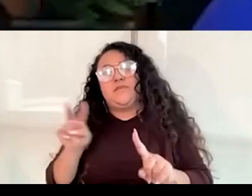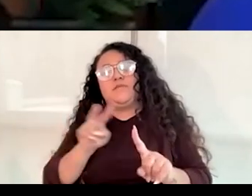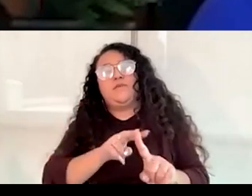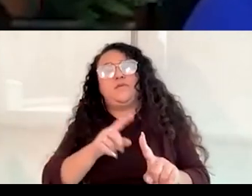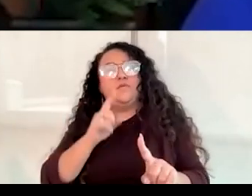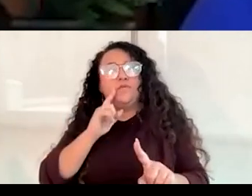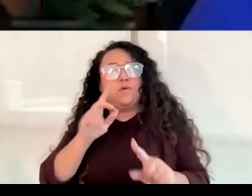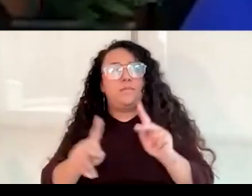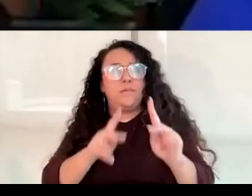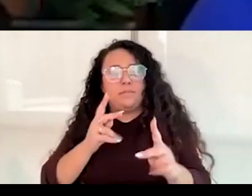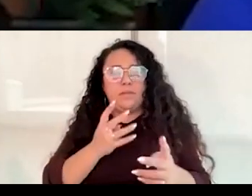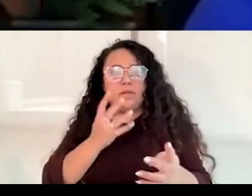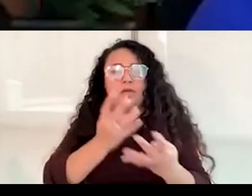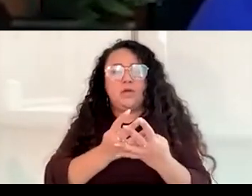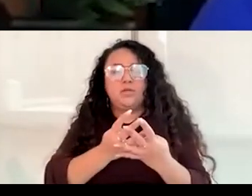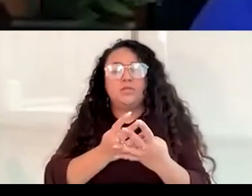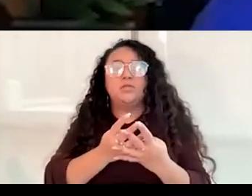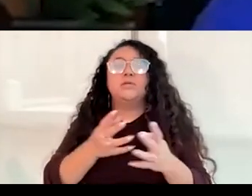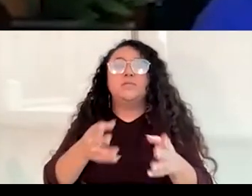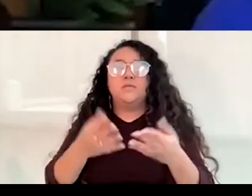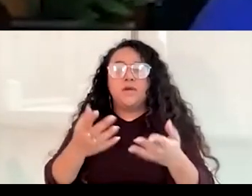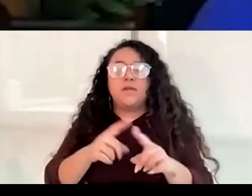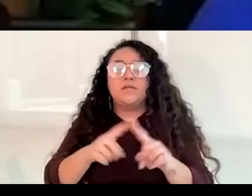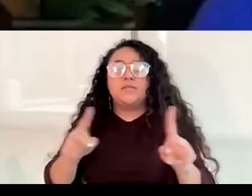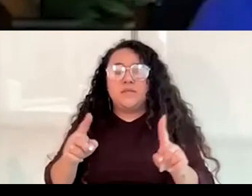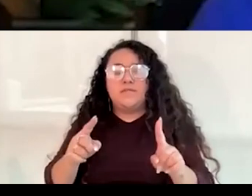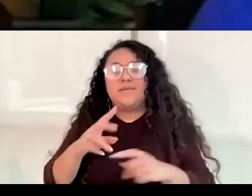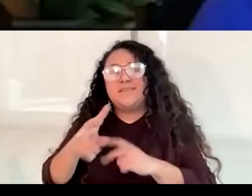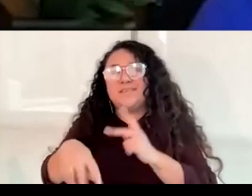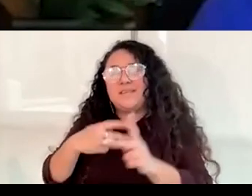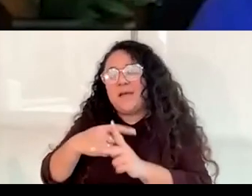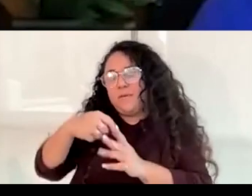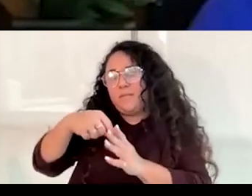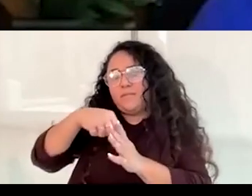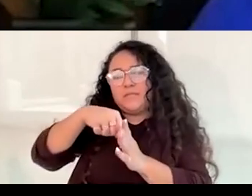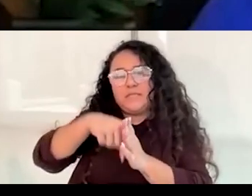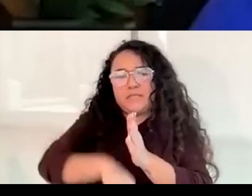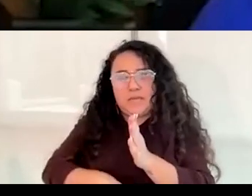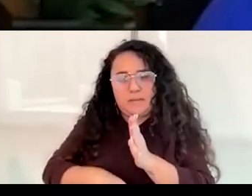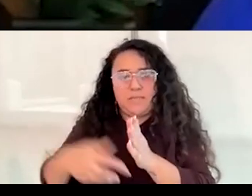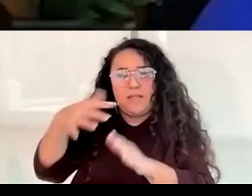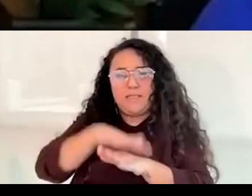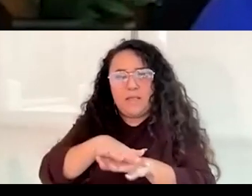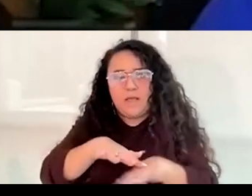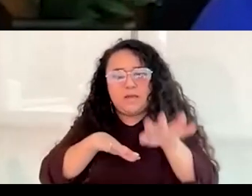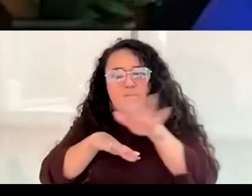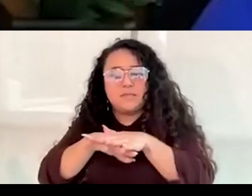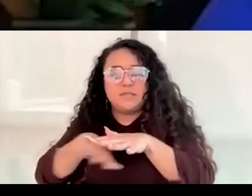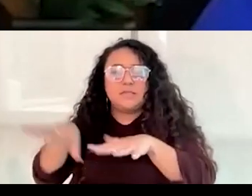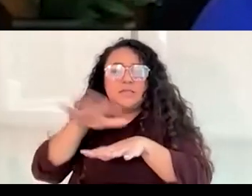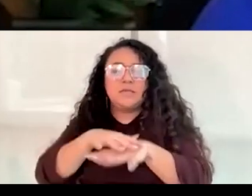It gave them a different kind of depth, because there's many people who want to do what I did, to reach out to their